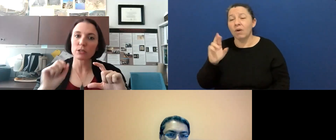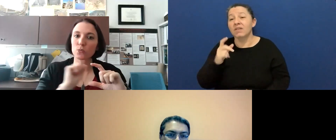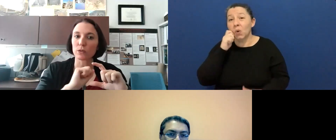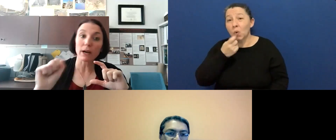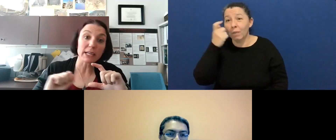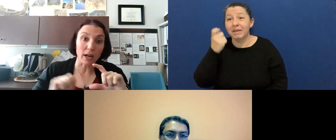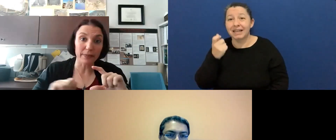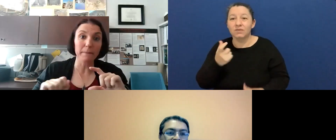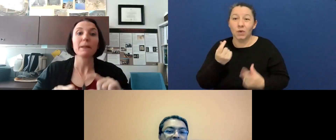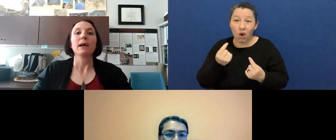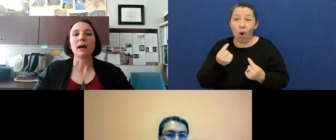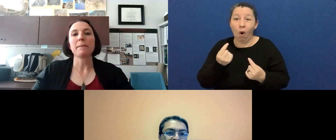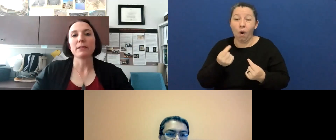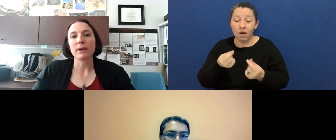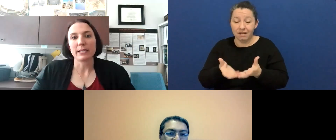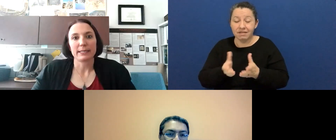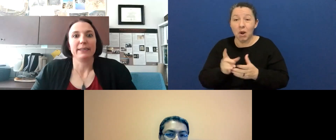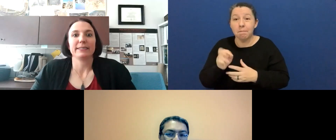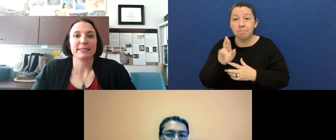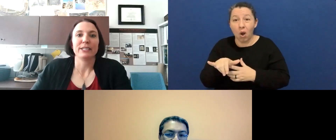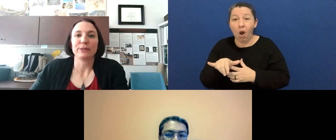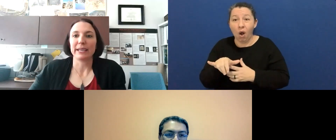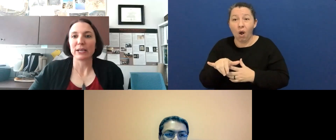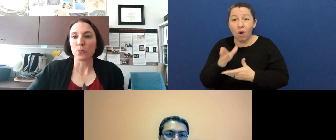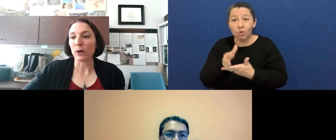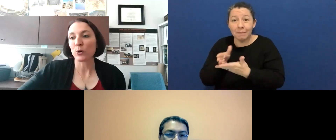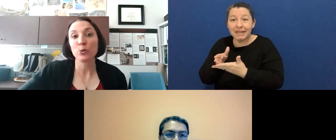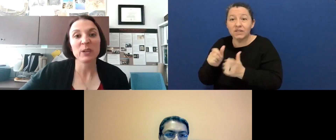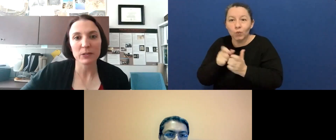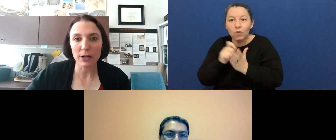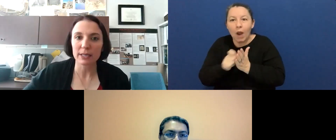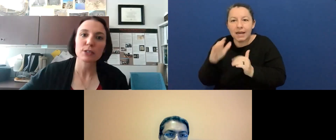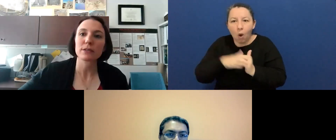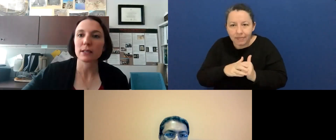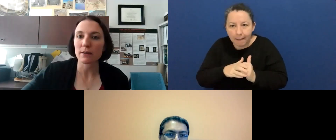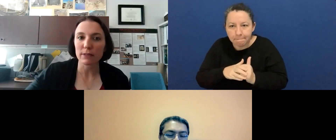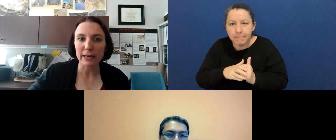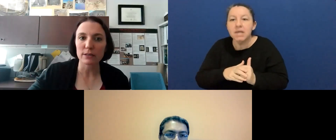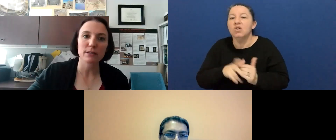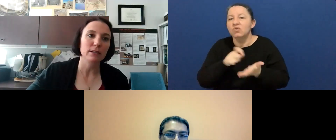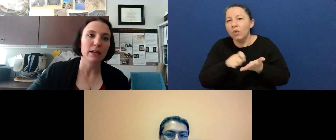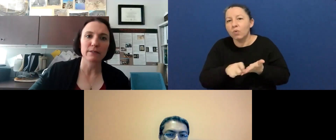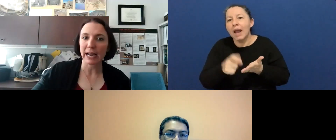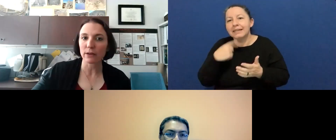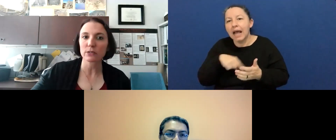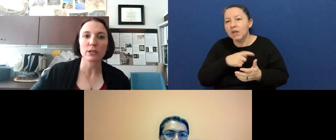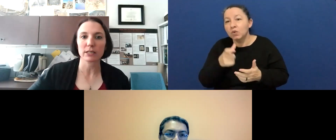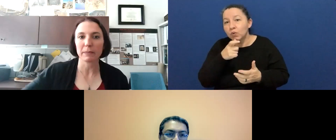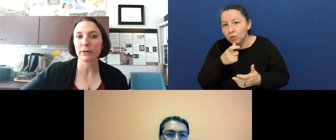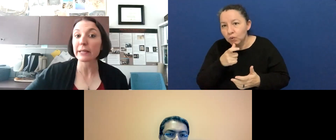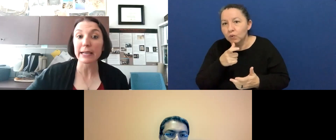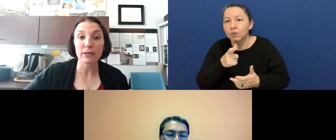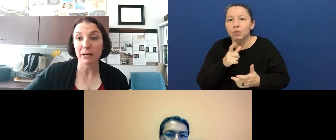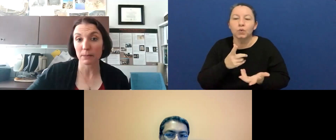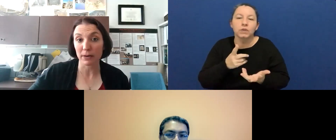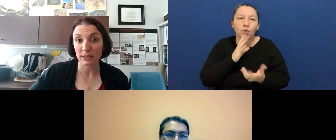pottery sherds with writing on them. And the writing tells us, you know, like who they were talking to. There's a lot of letters. There's a lot of accounts talking